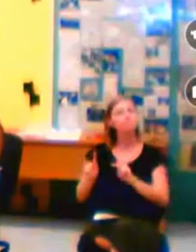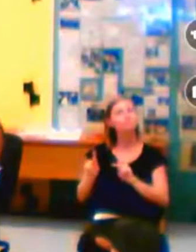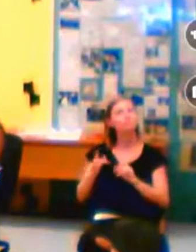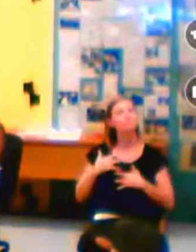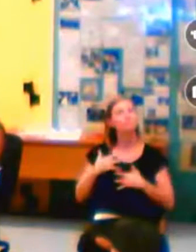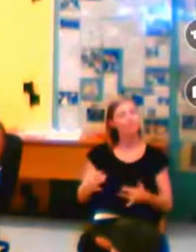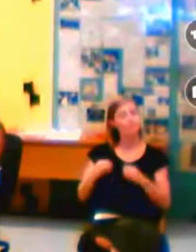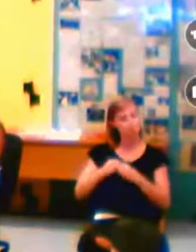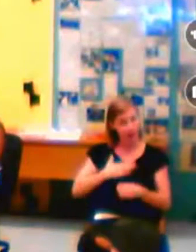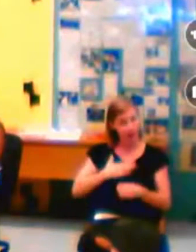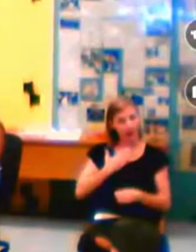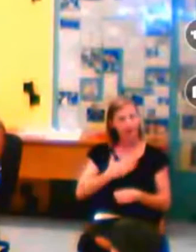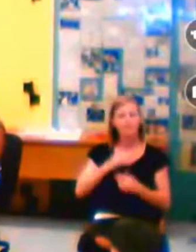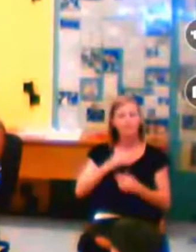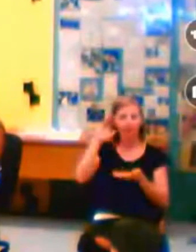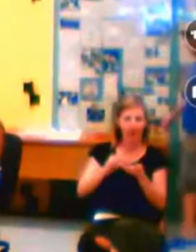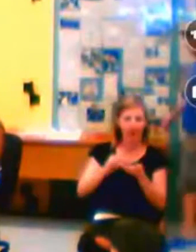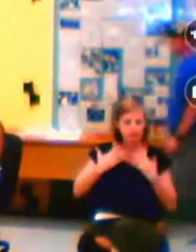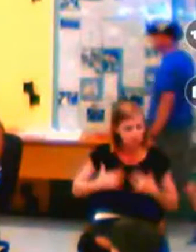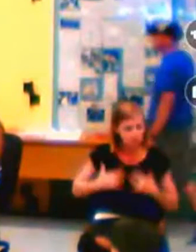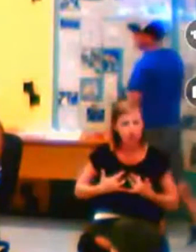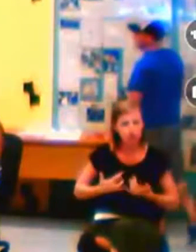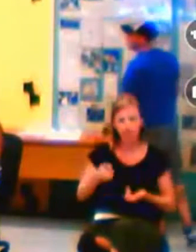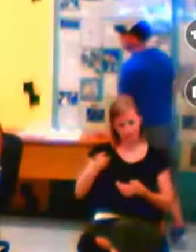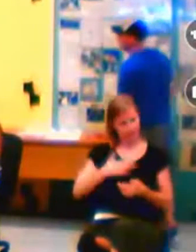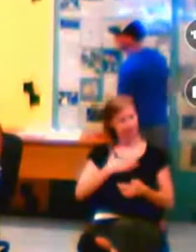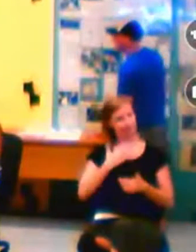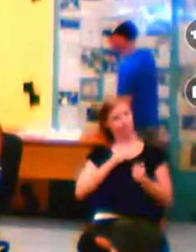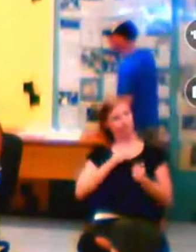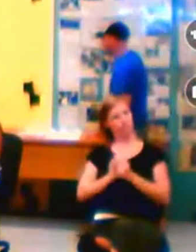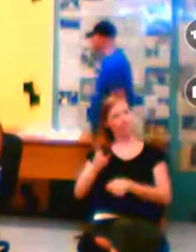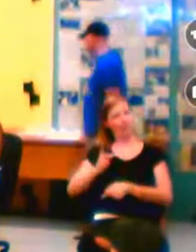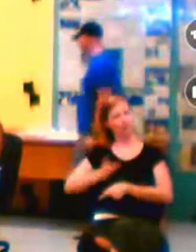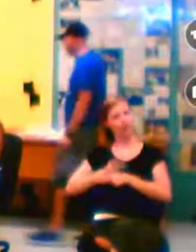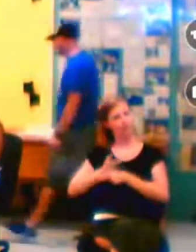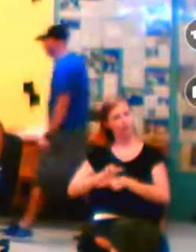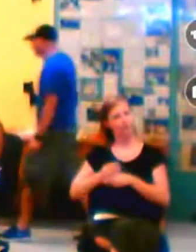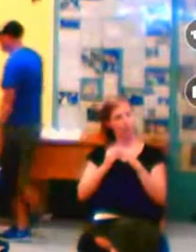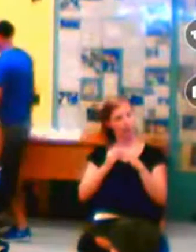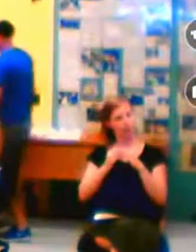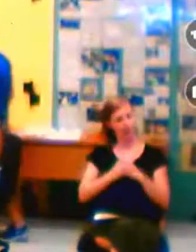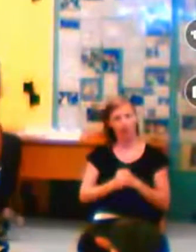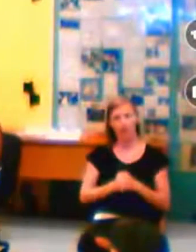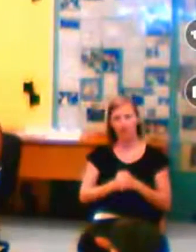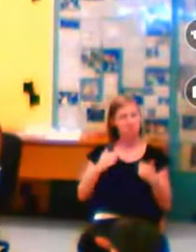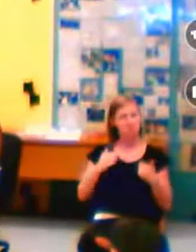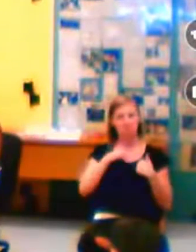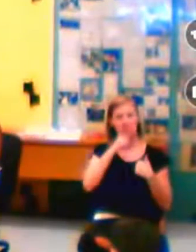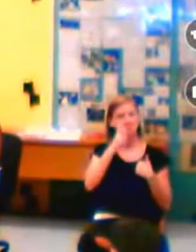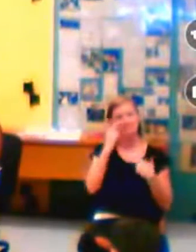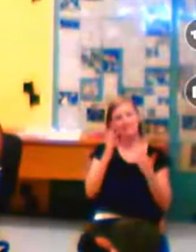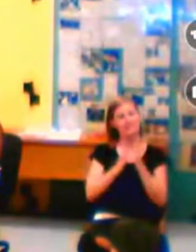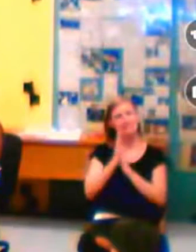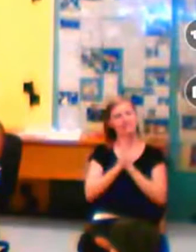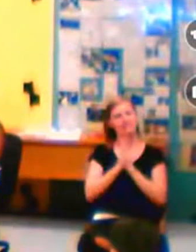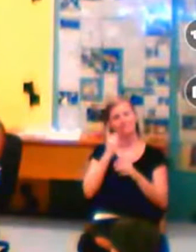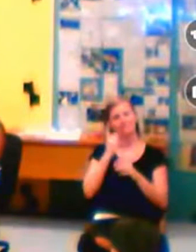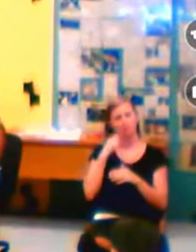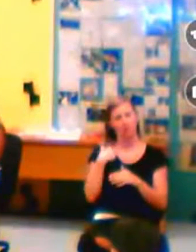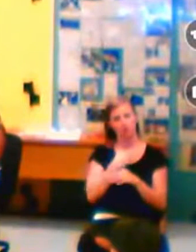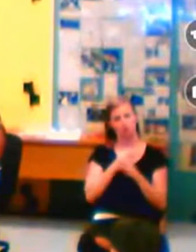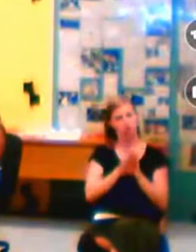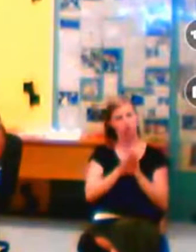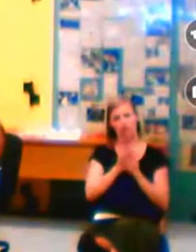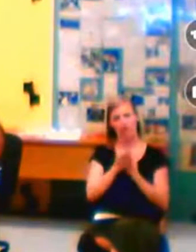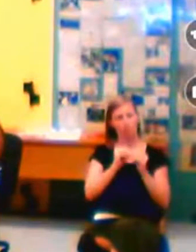an unmeasurable portion, which is called consumer patient satisfaction, life satisfaction, less depression, more happiness in